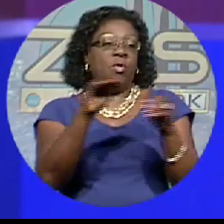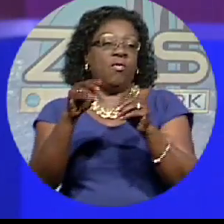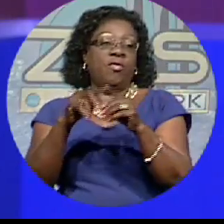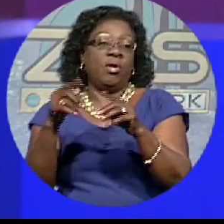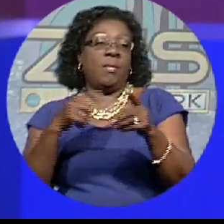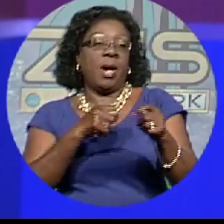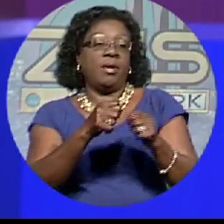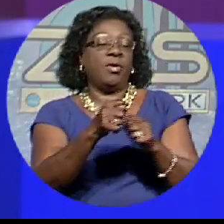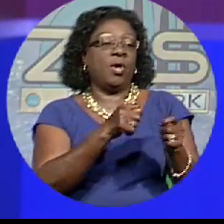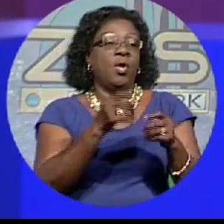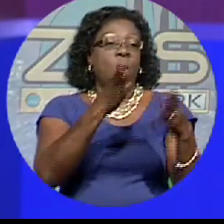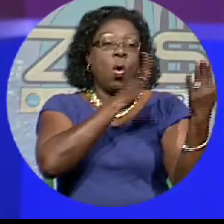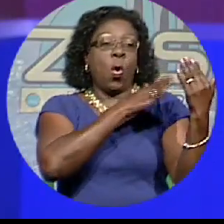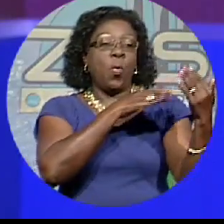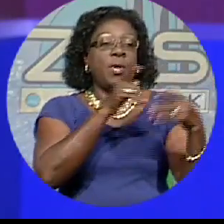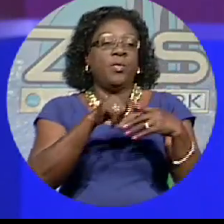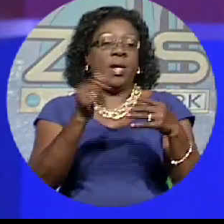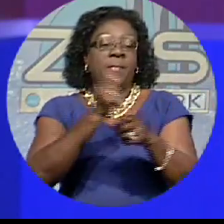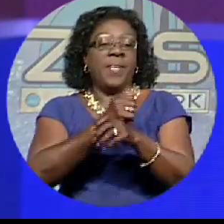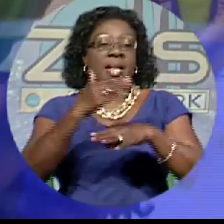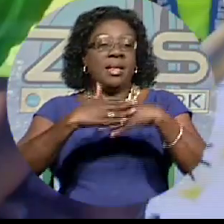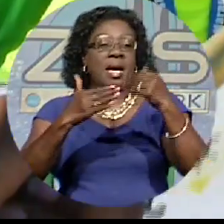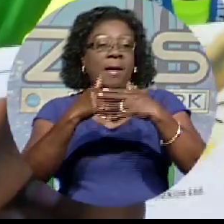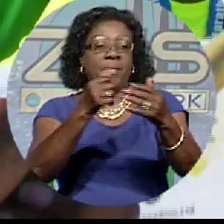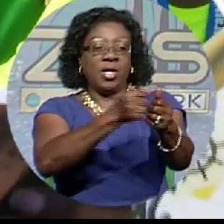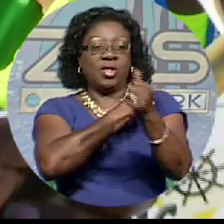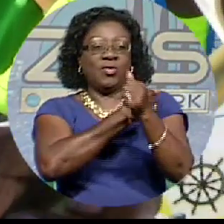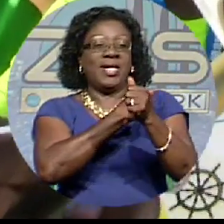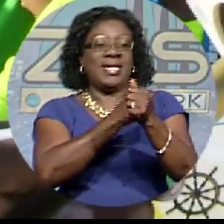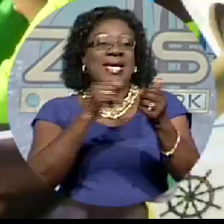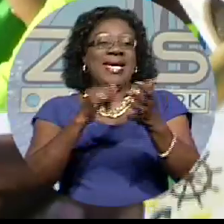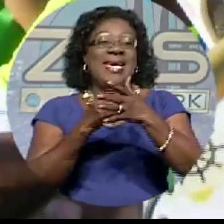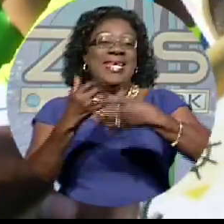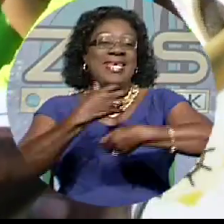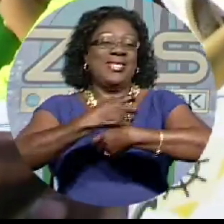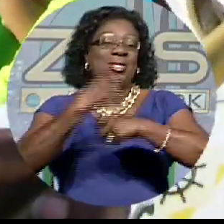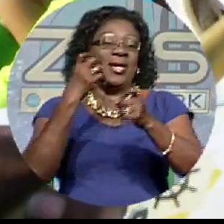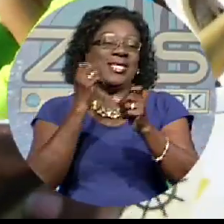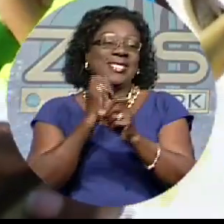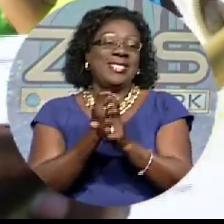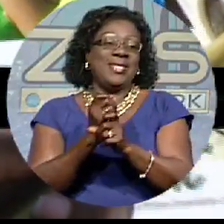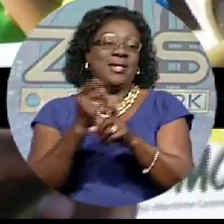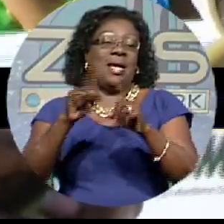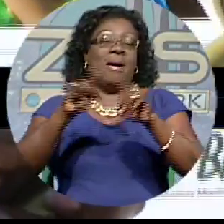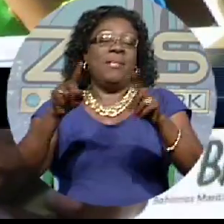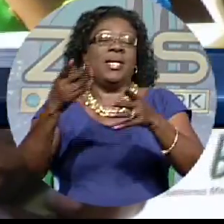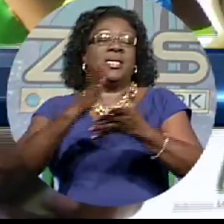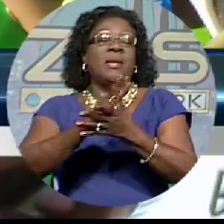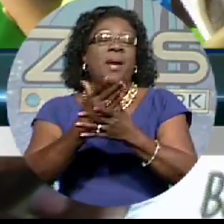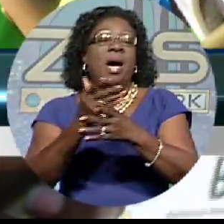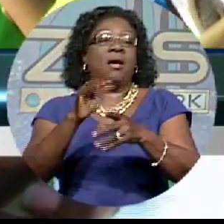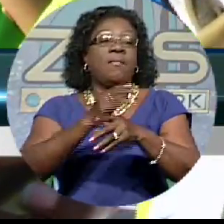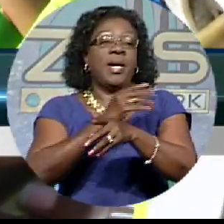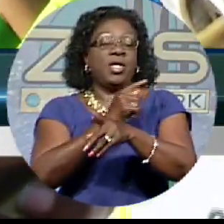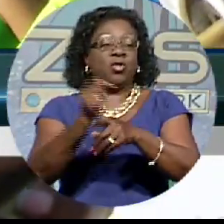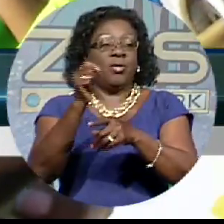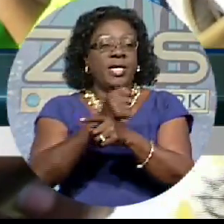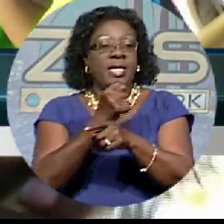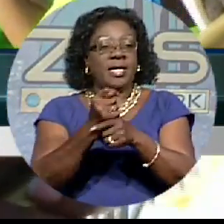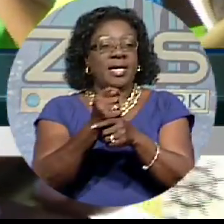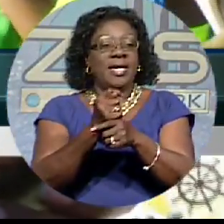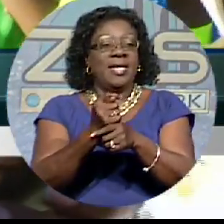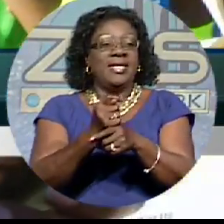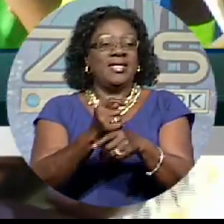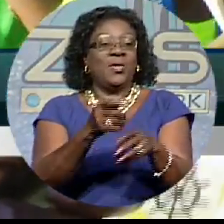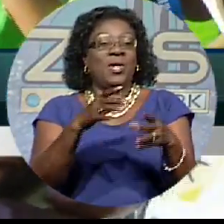it will help build her endurance, strength, and stamina. It is a transition, but in the sense of that it's a part of my training for the 8 and the 15, so